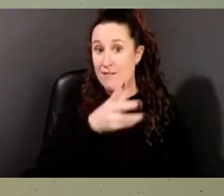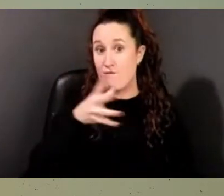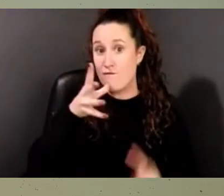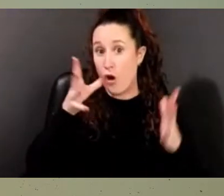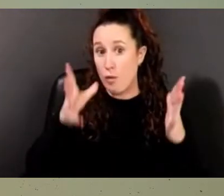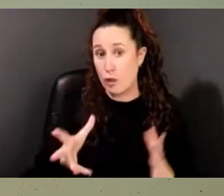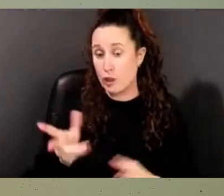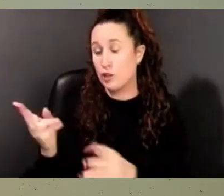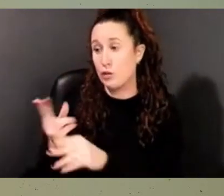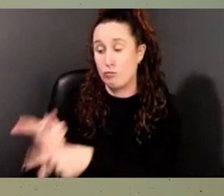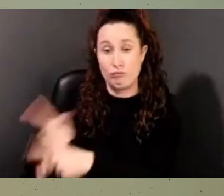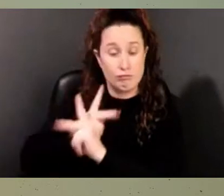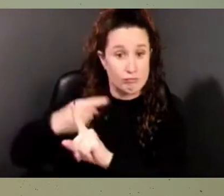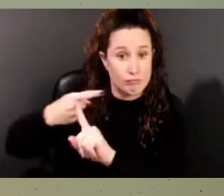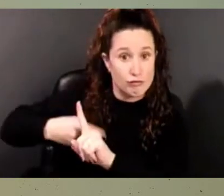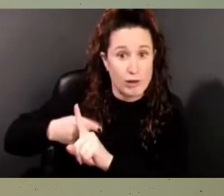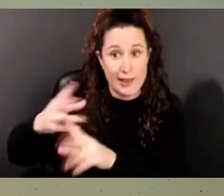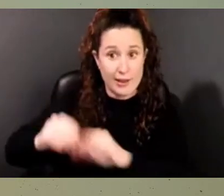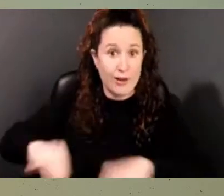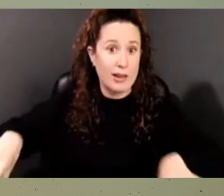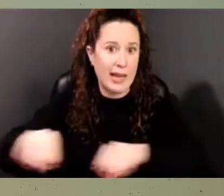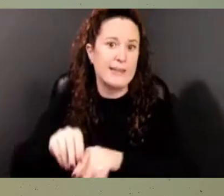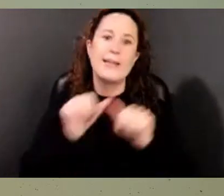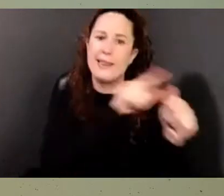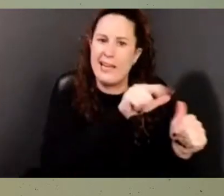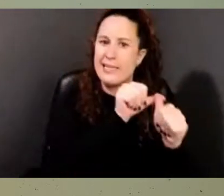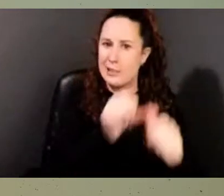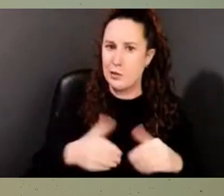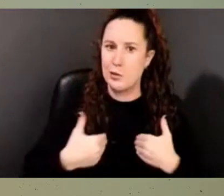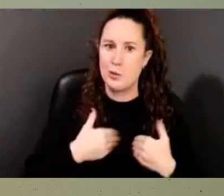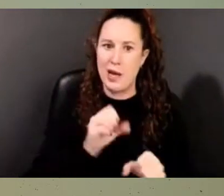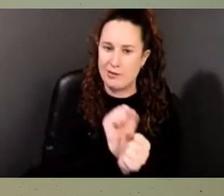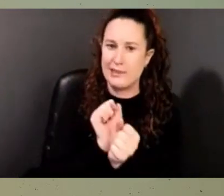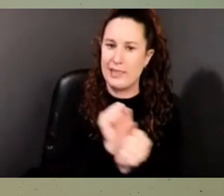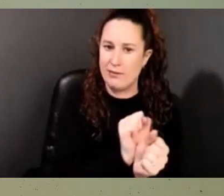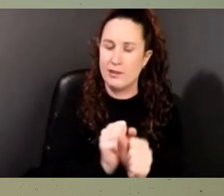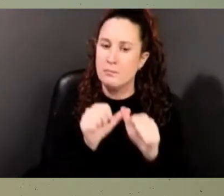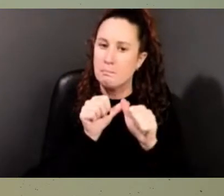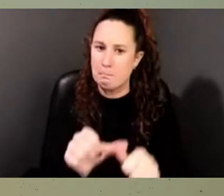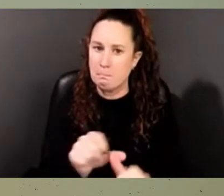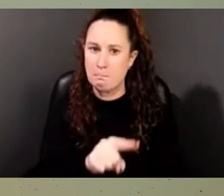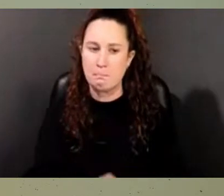to hold people in bondage. Next slide.